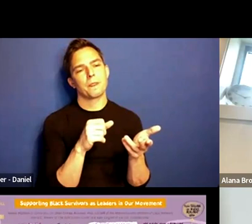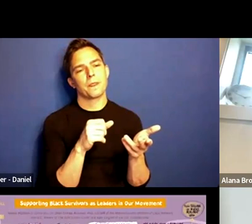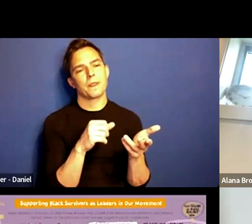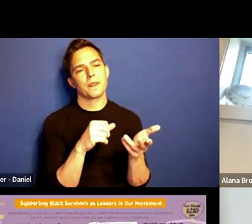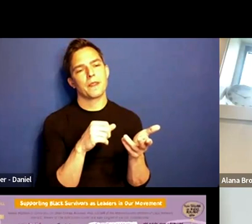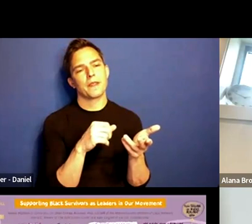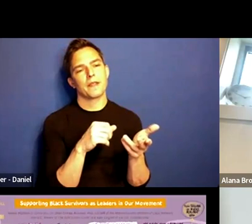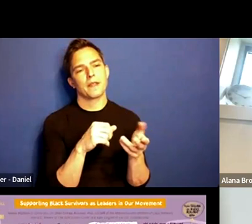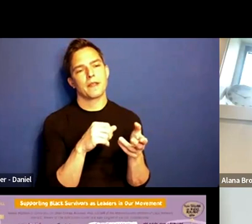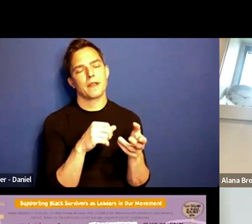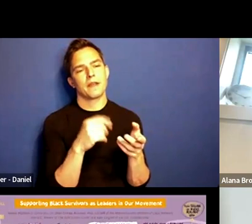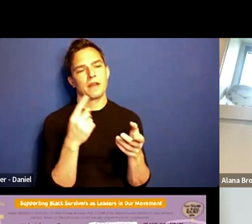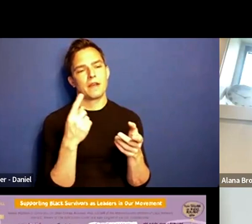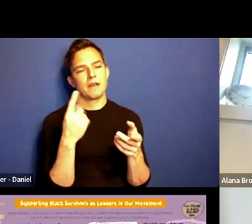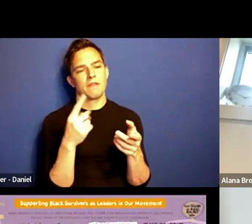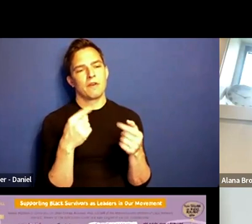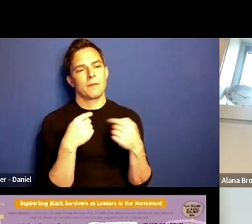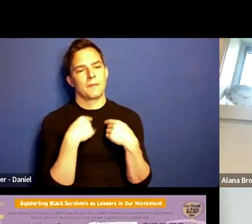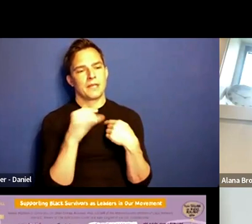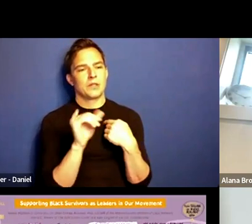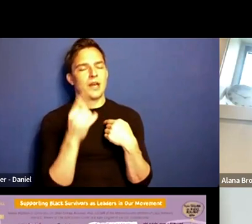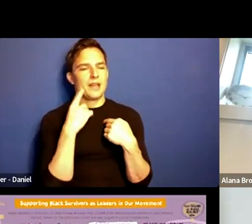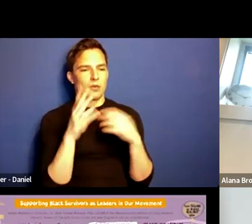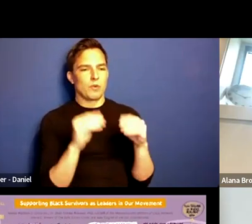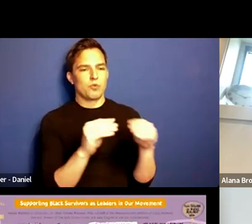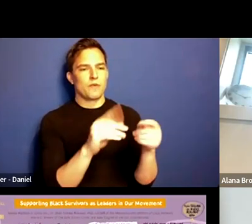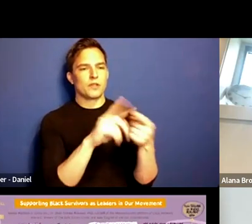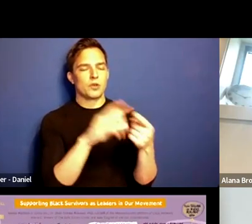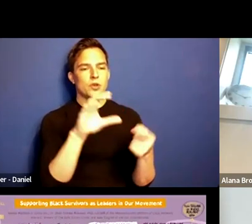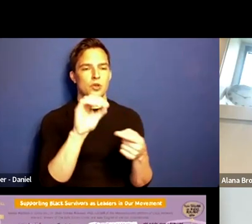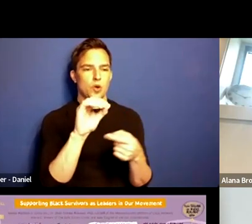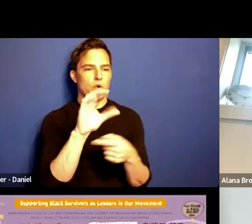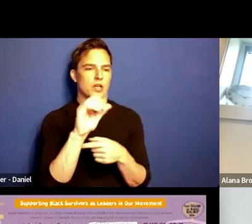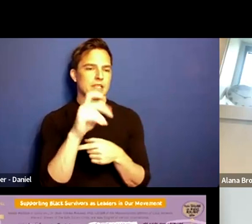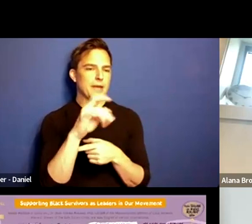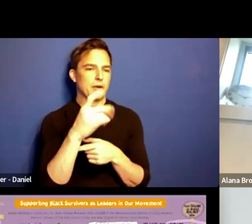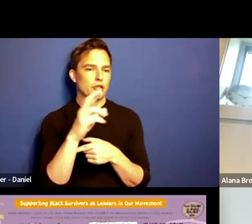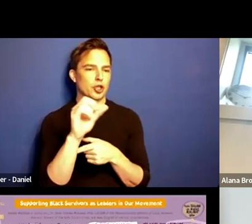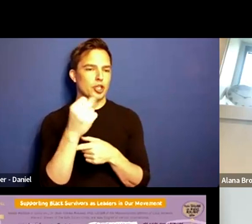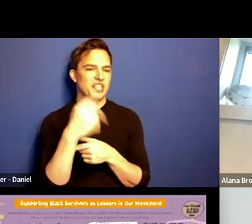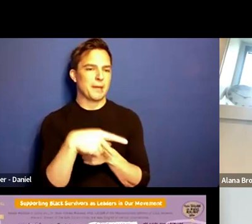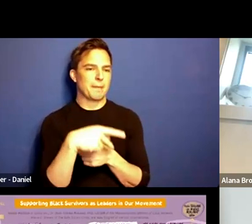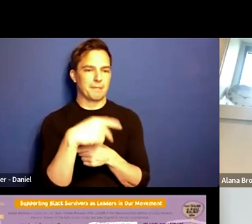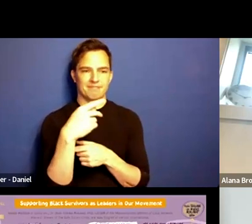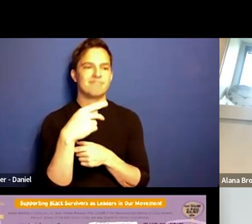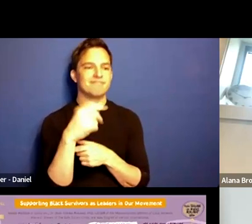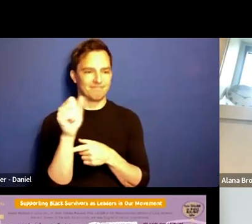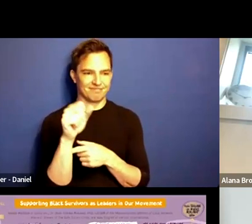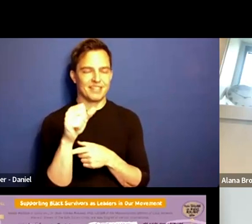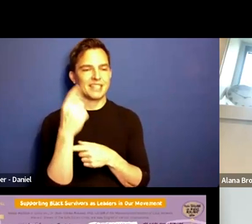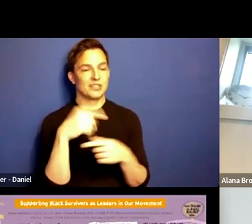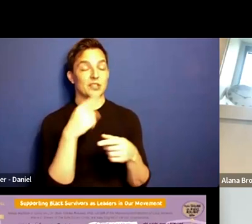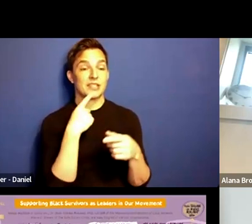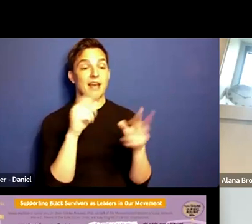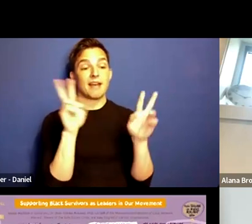it's fraught for me as well. That's why I say I think we're moving into co-conspiratorship, because you can say you're an ally with